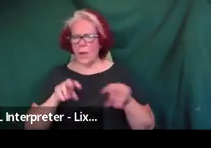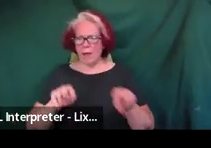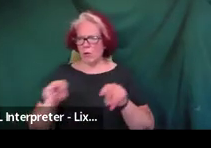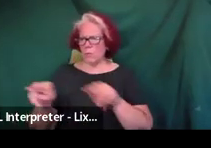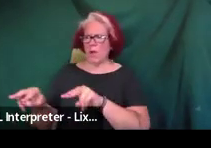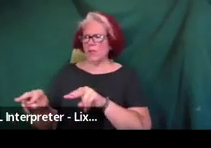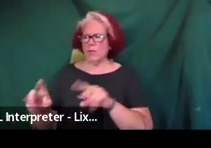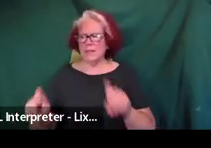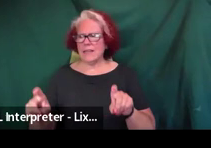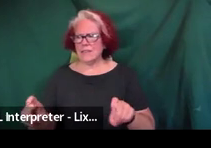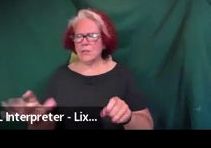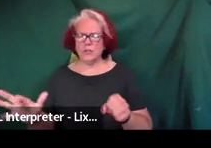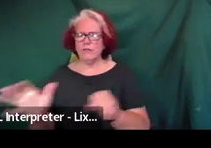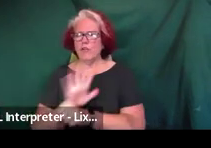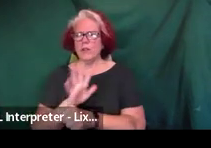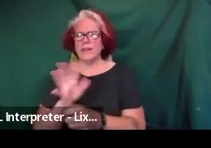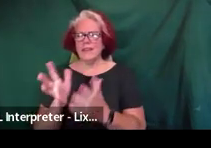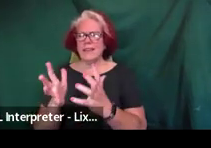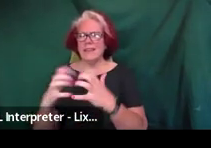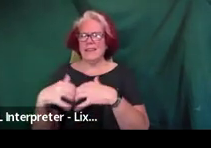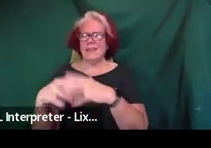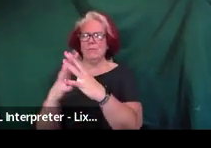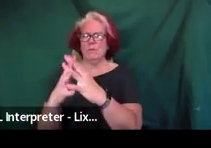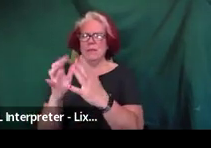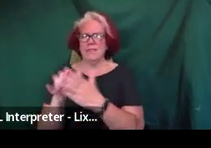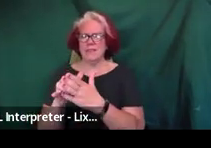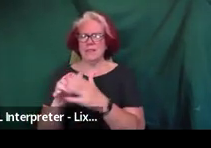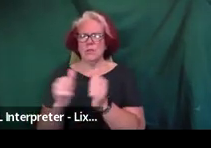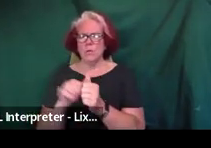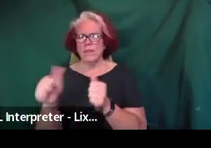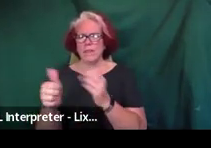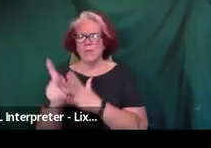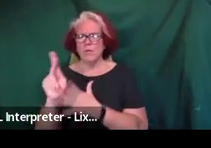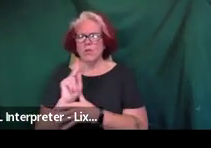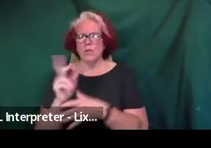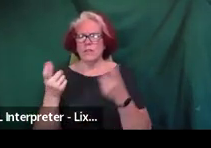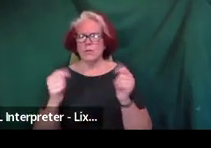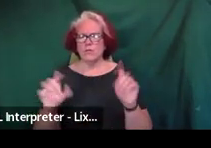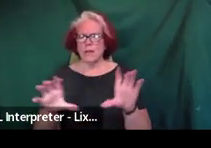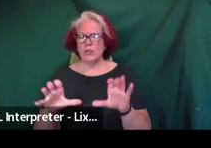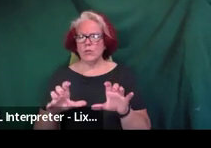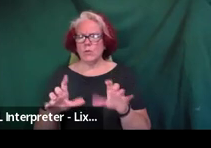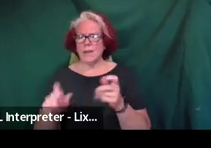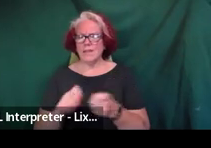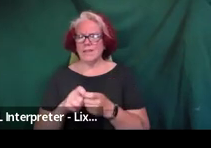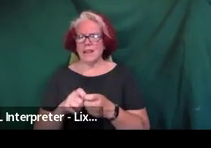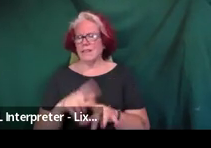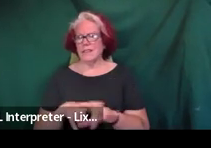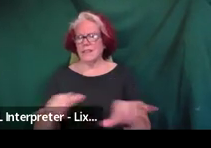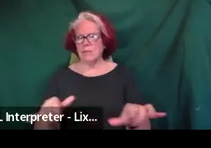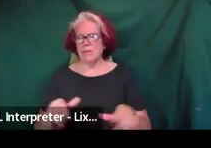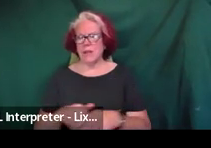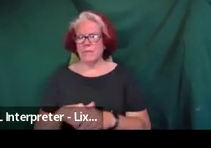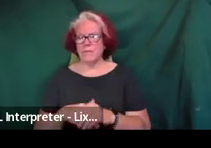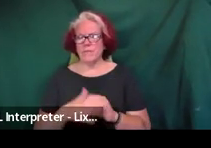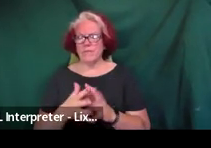fully implement this along with all the other priorities that we're trying to implement at exactly the same time? I'm not